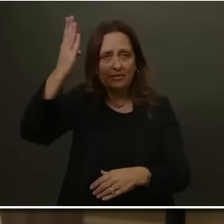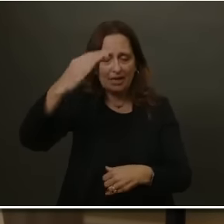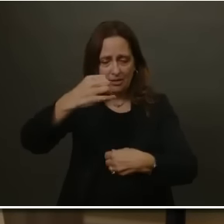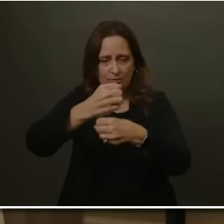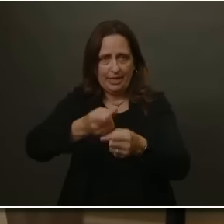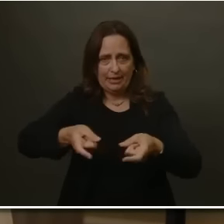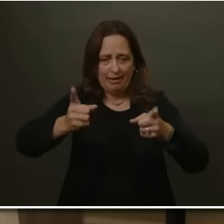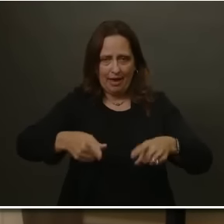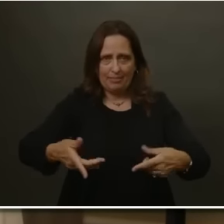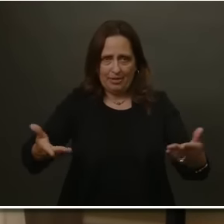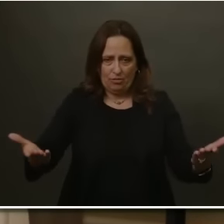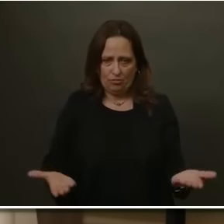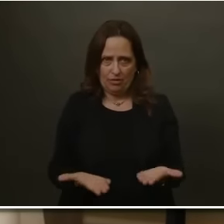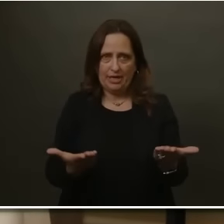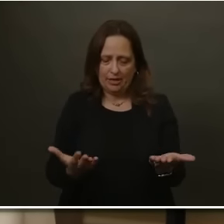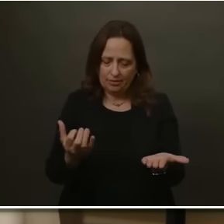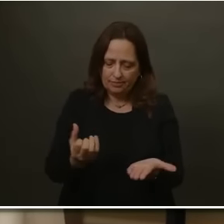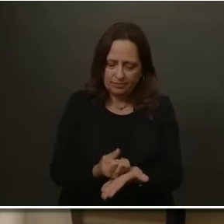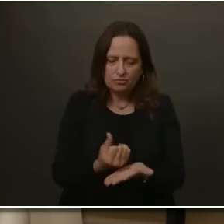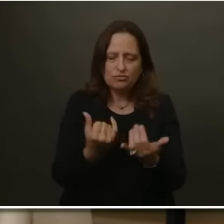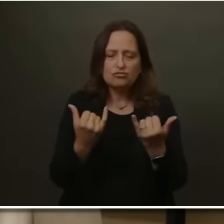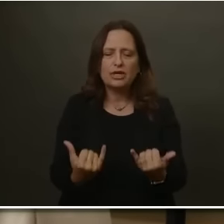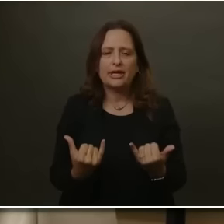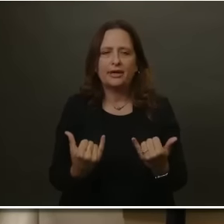right here, right now.